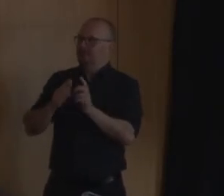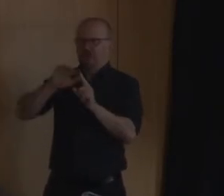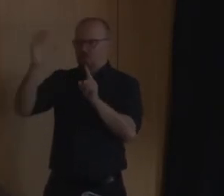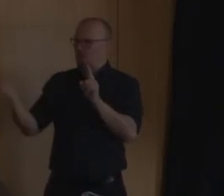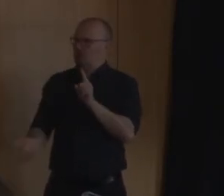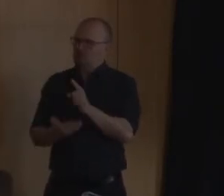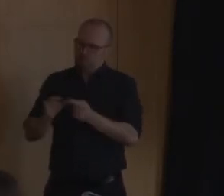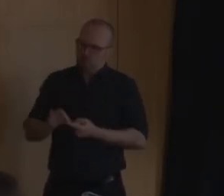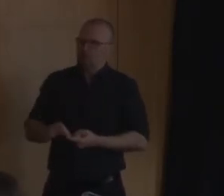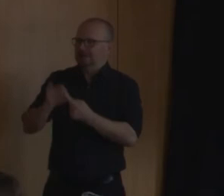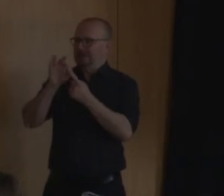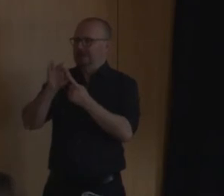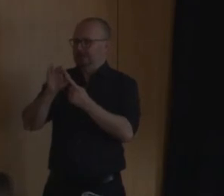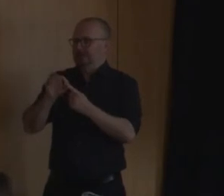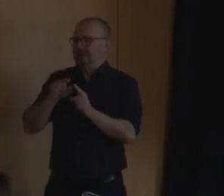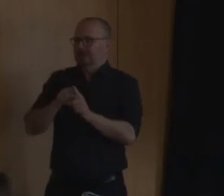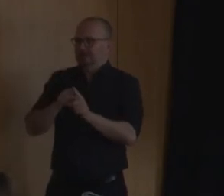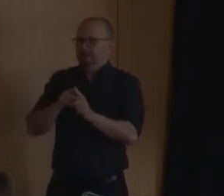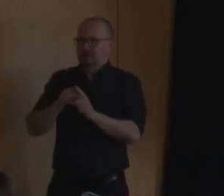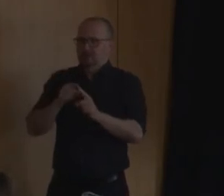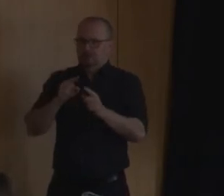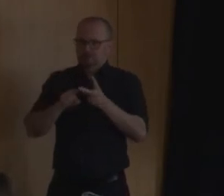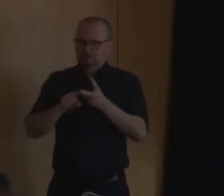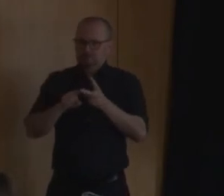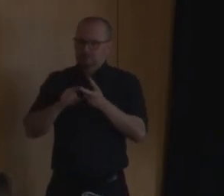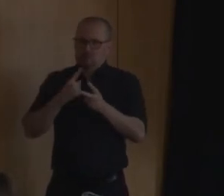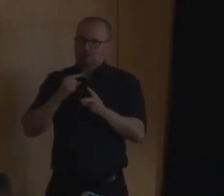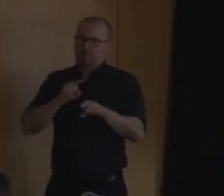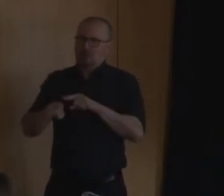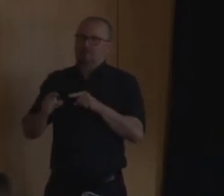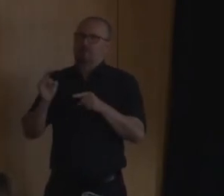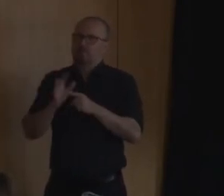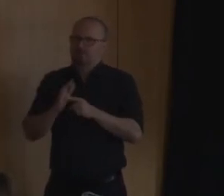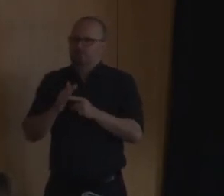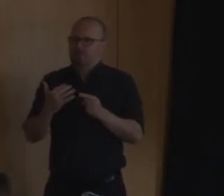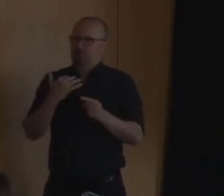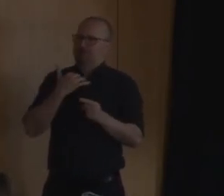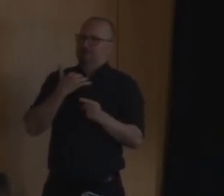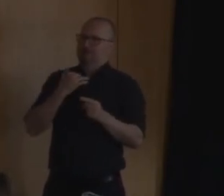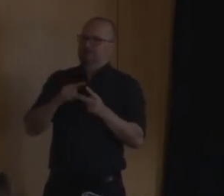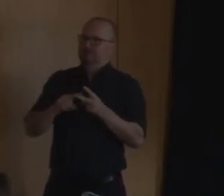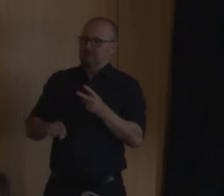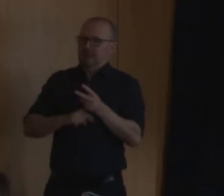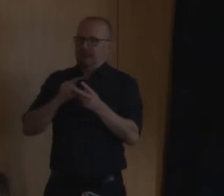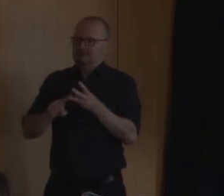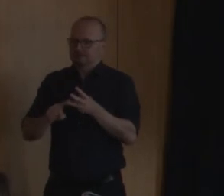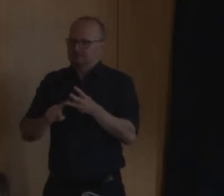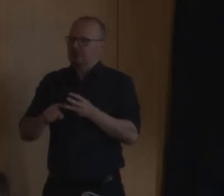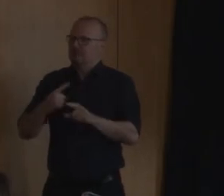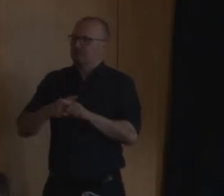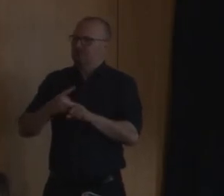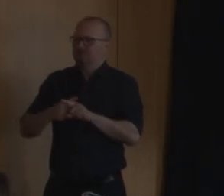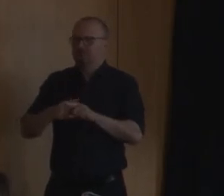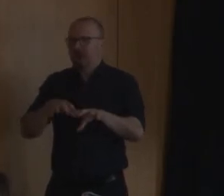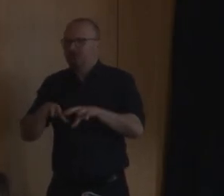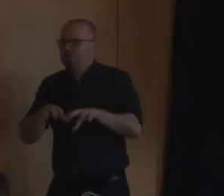world. Tukutukurangi, the most important threats we're facing today. And kaitiakitanga, the positive actions that people